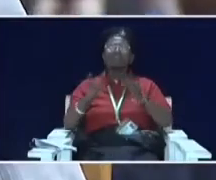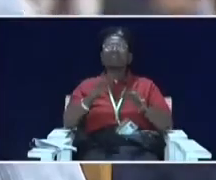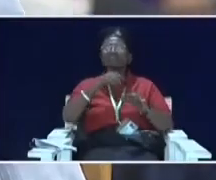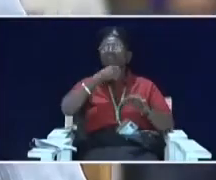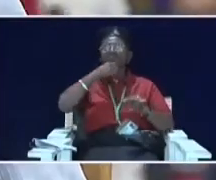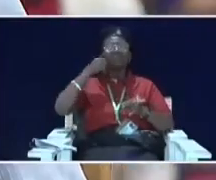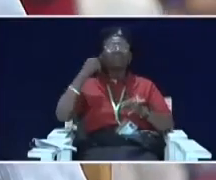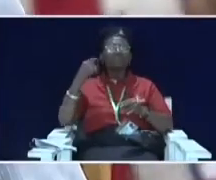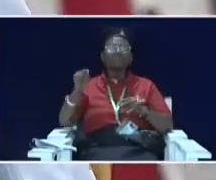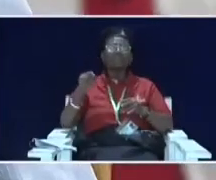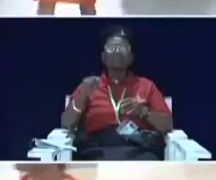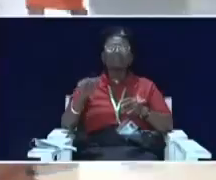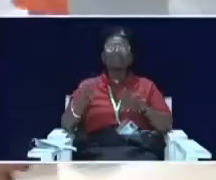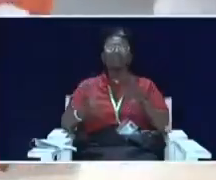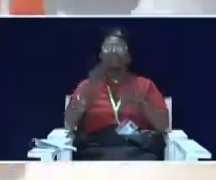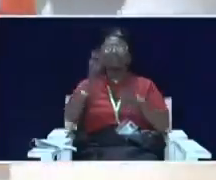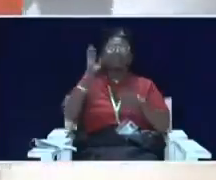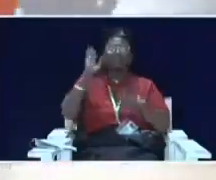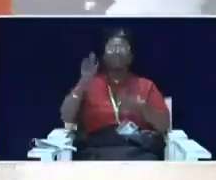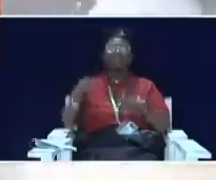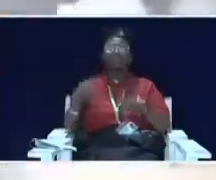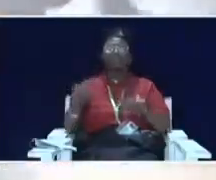fall. It's up to you.